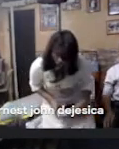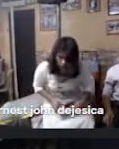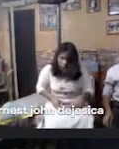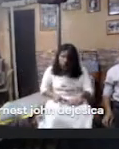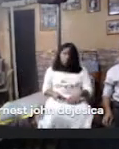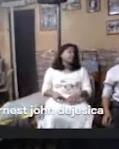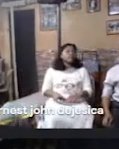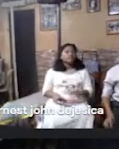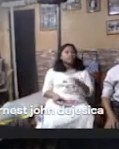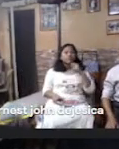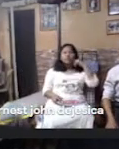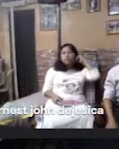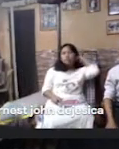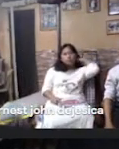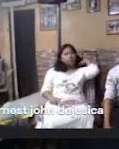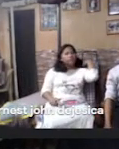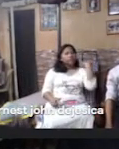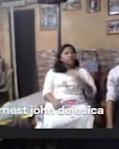Sapang Dalaga.